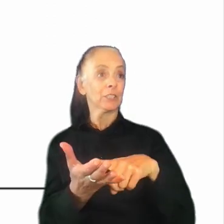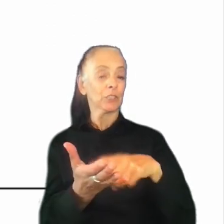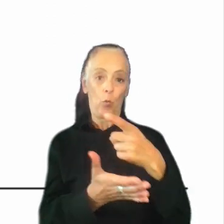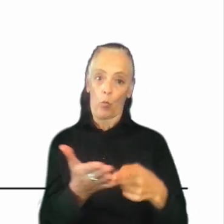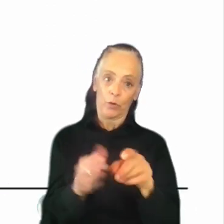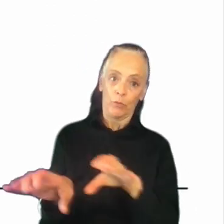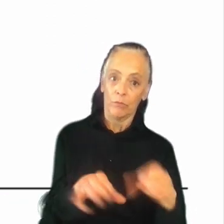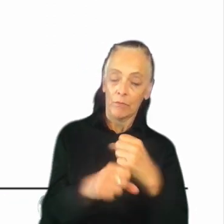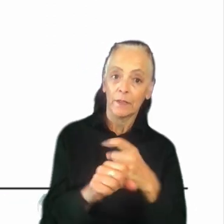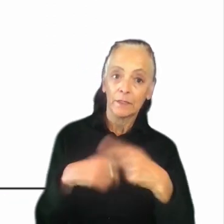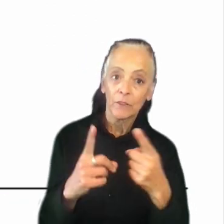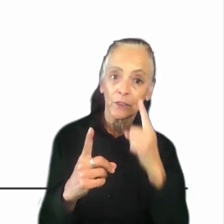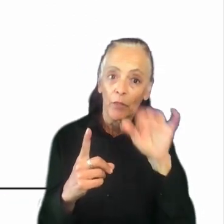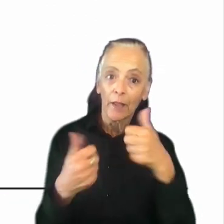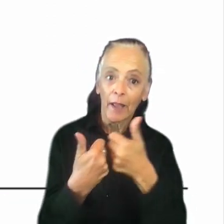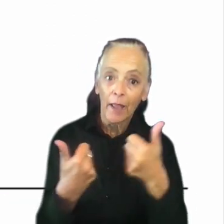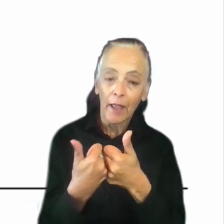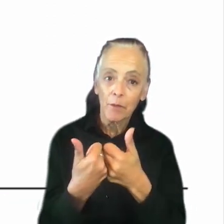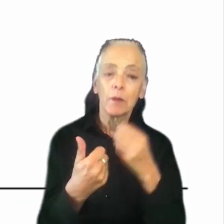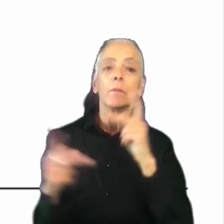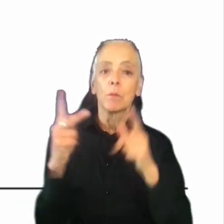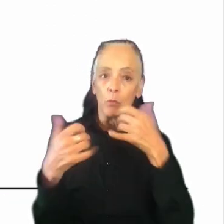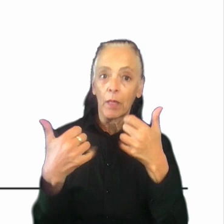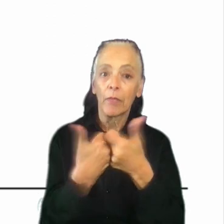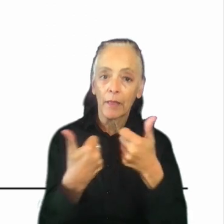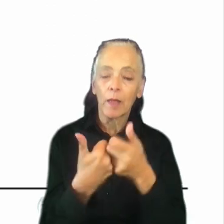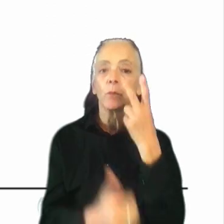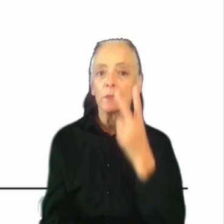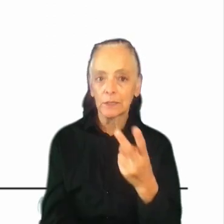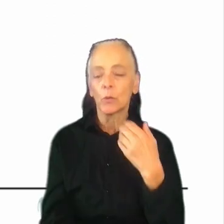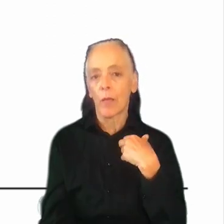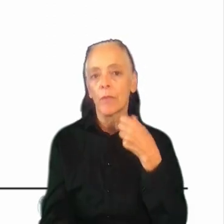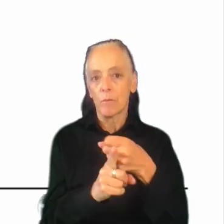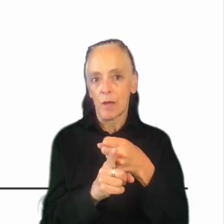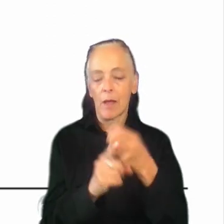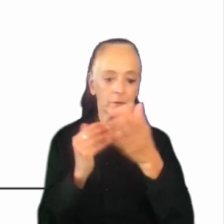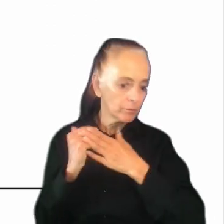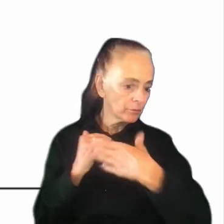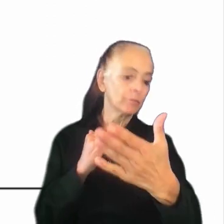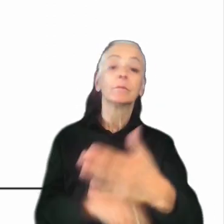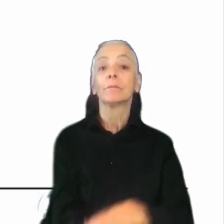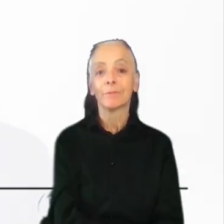a difference this game and people who play the game will see that you've had that impact forevermore